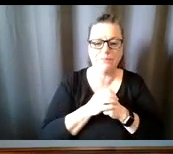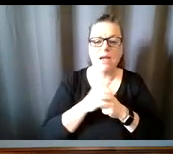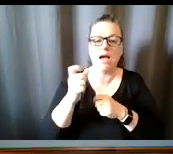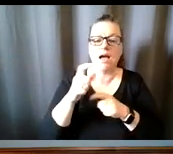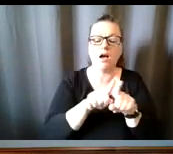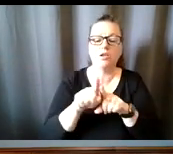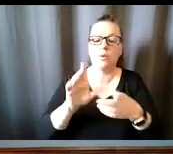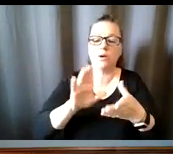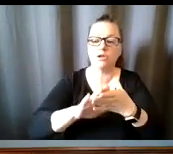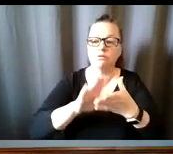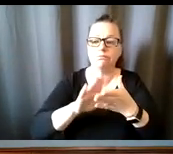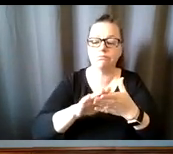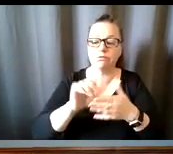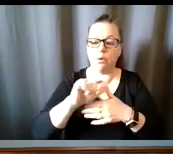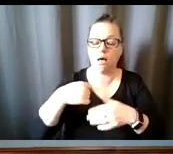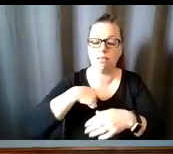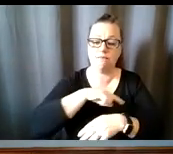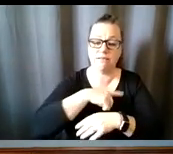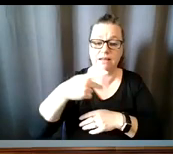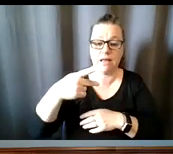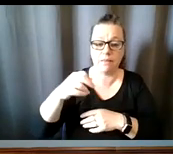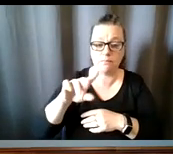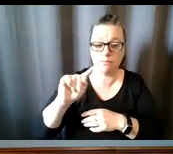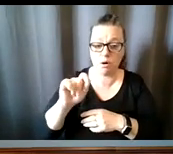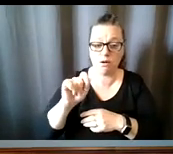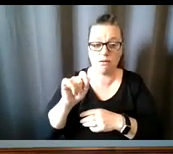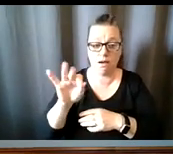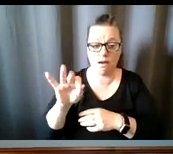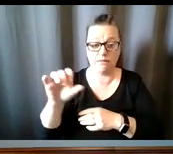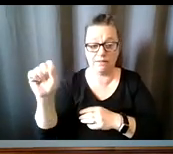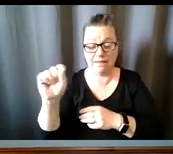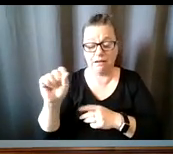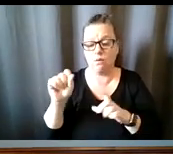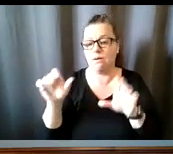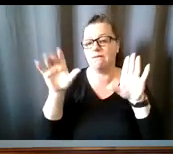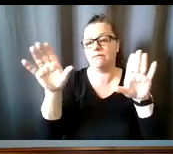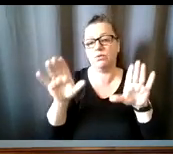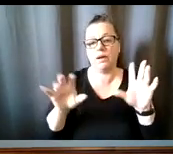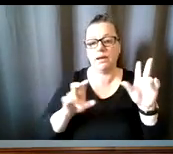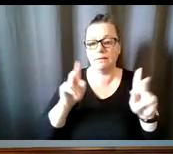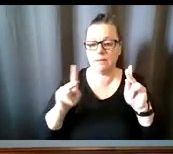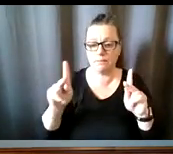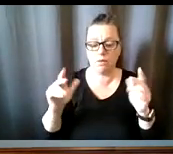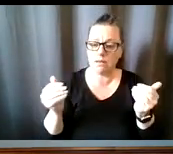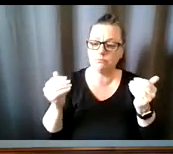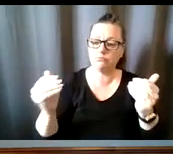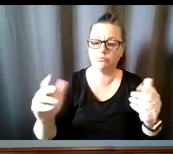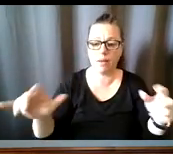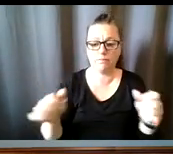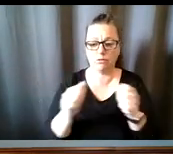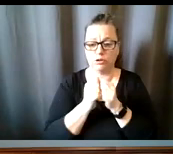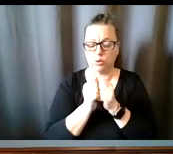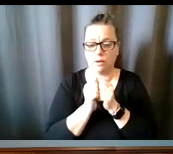to all of us at the Port of Seattle, because we have a lot of really great people that have been going ahead and putting